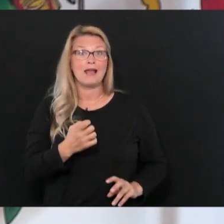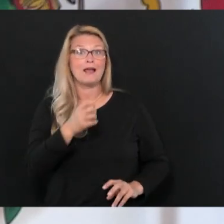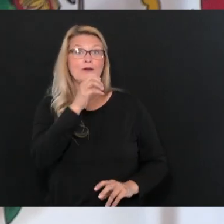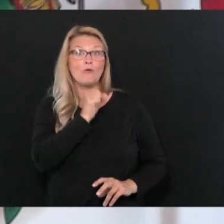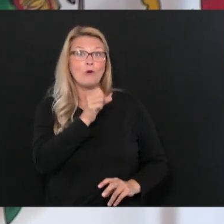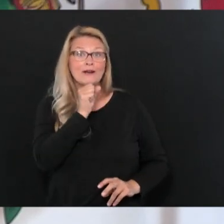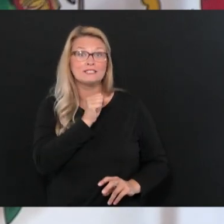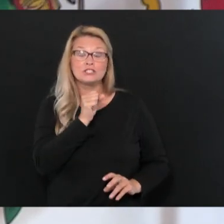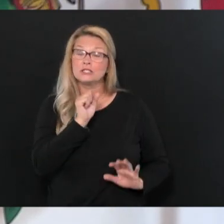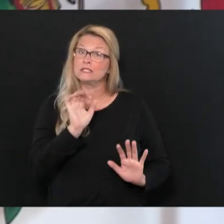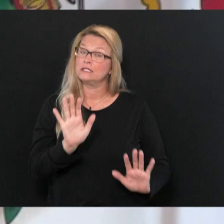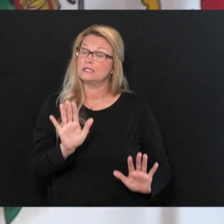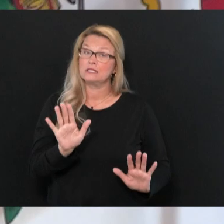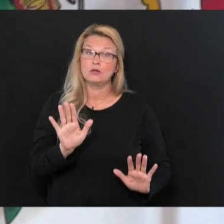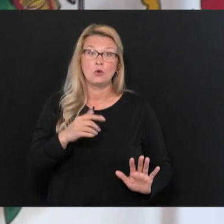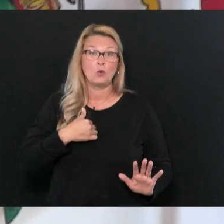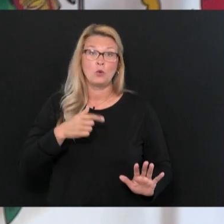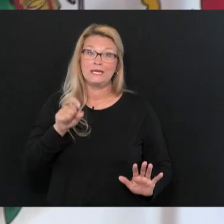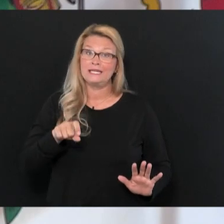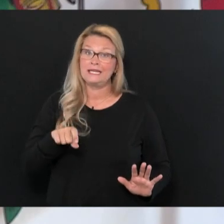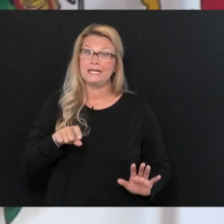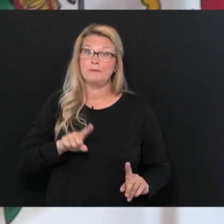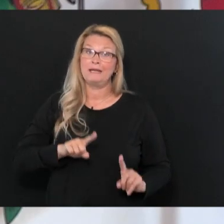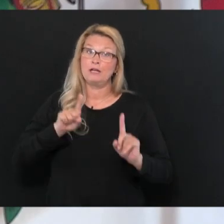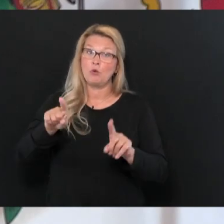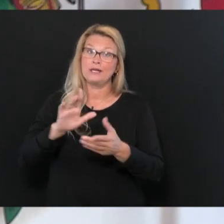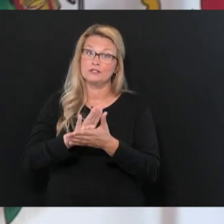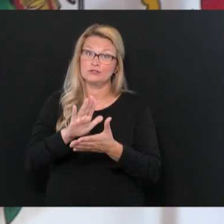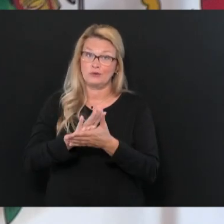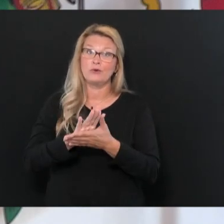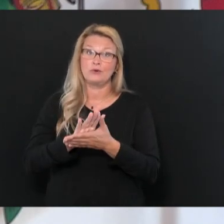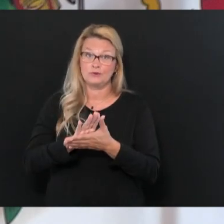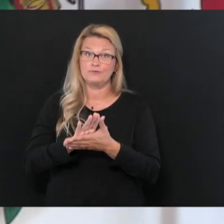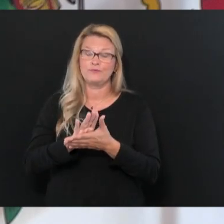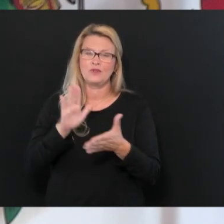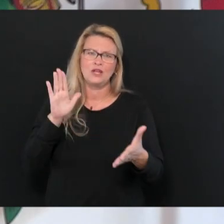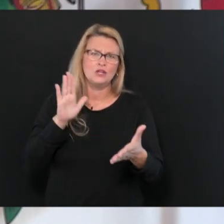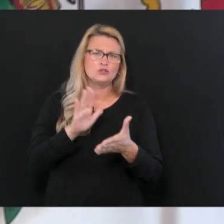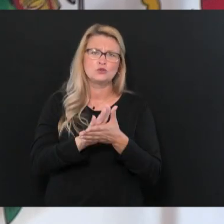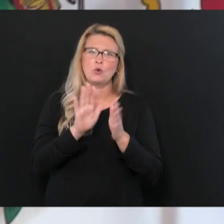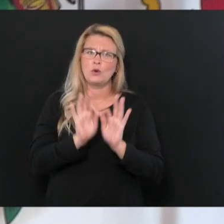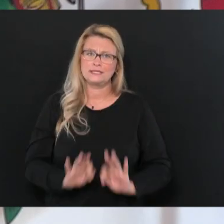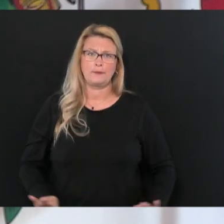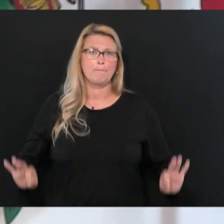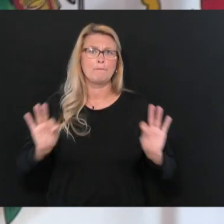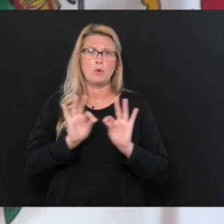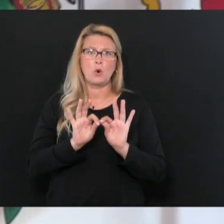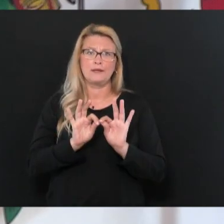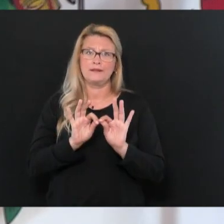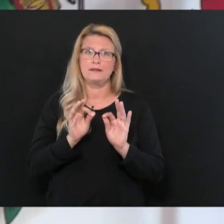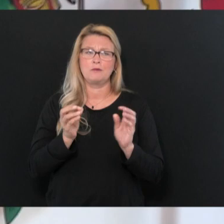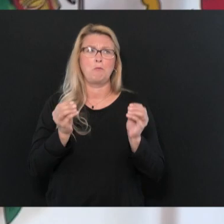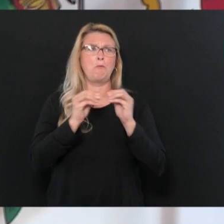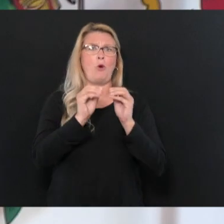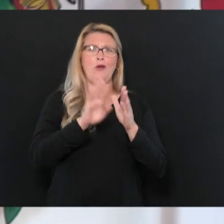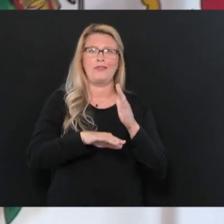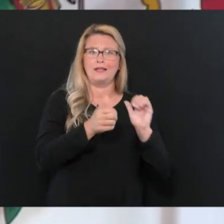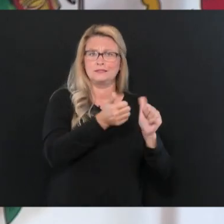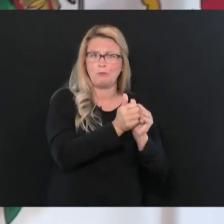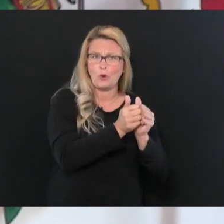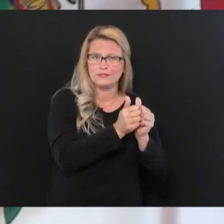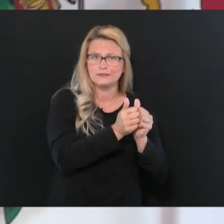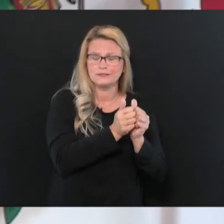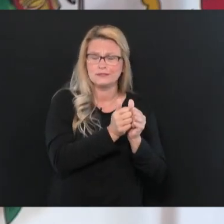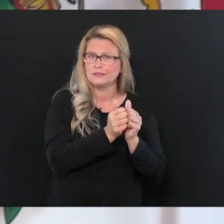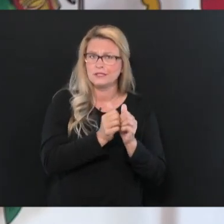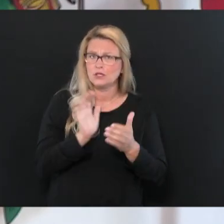everything, first and foremost, we need to be going to school. School is way more important than playing a game. Absolutely,